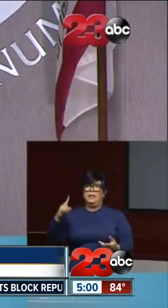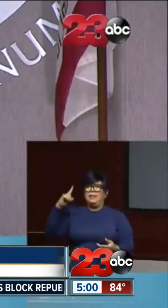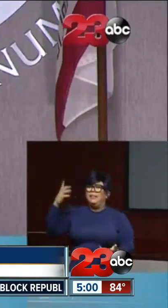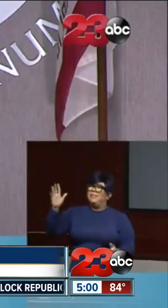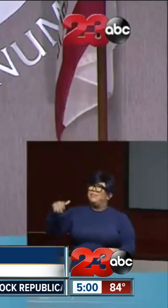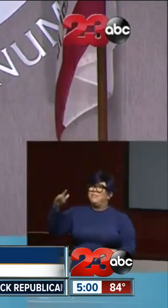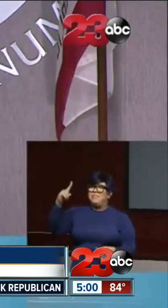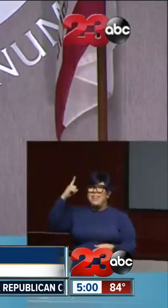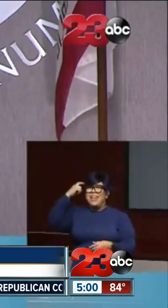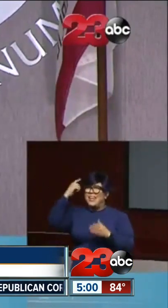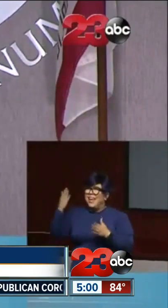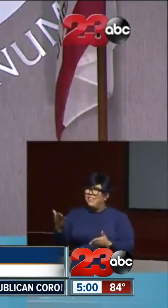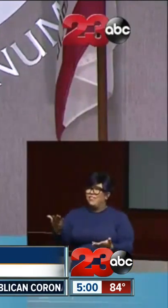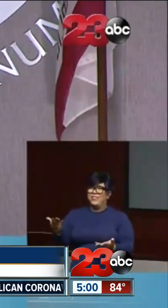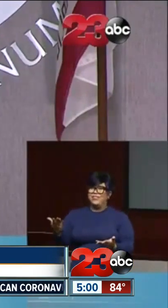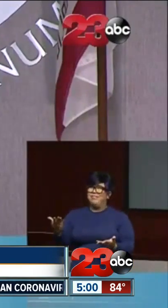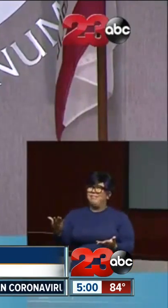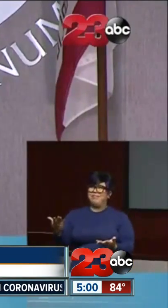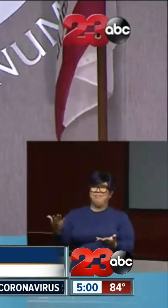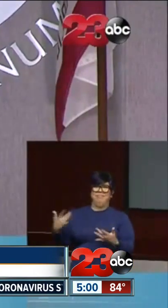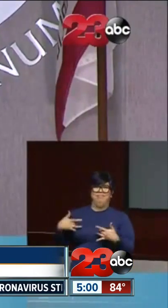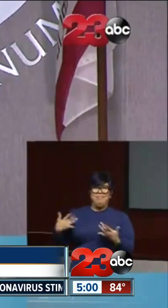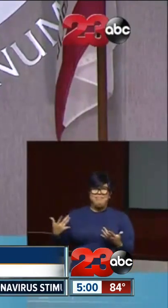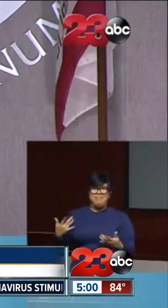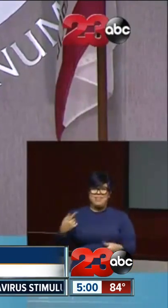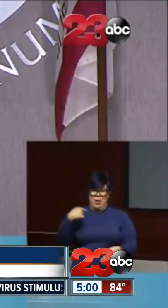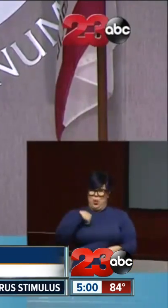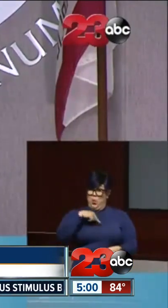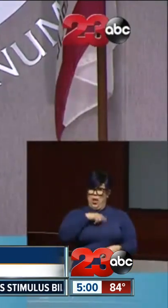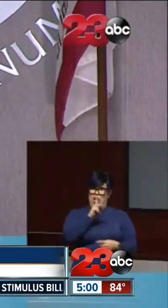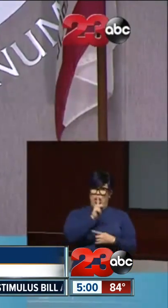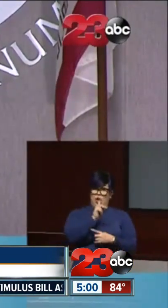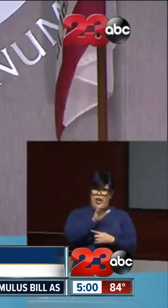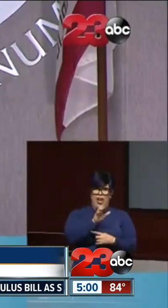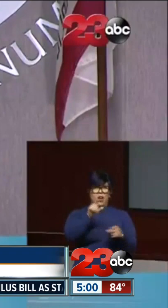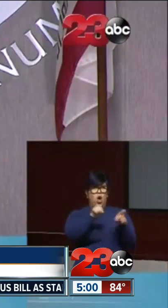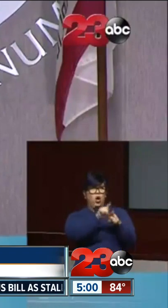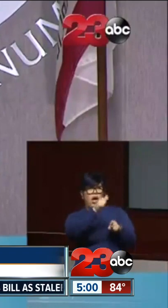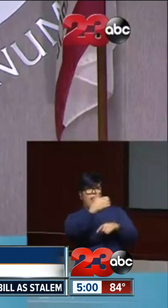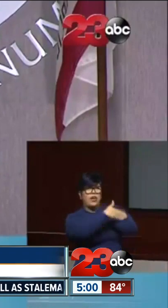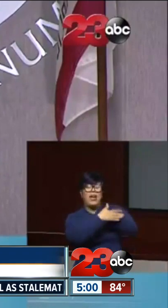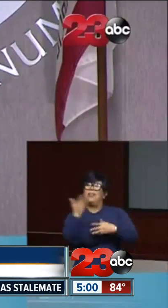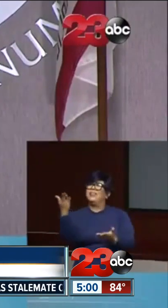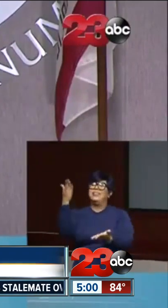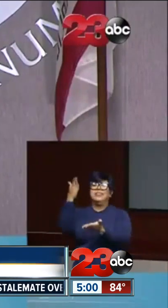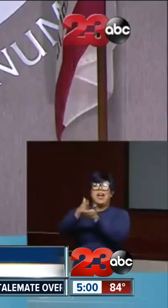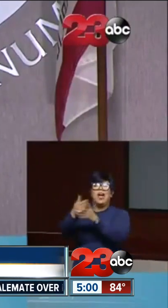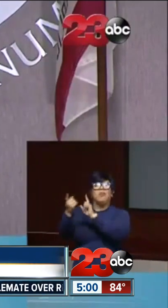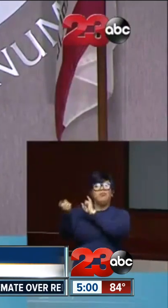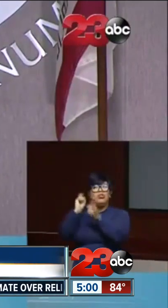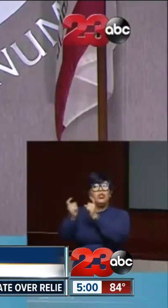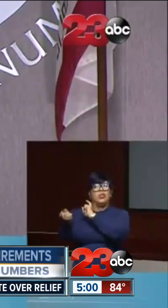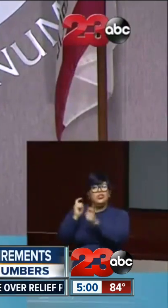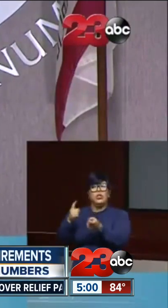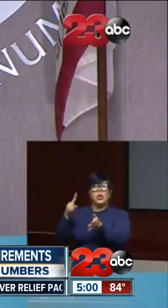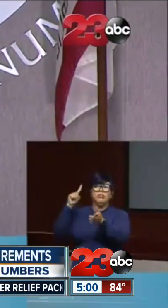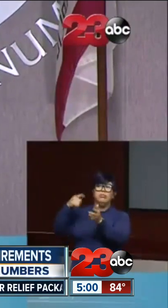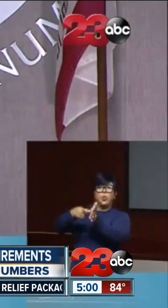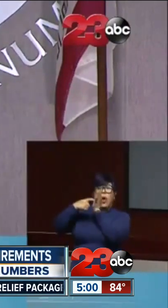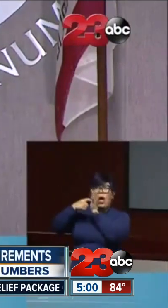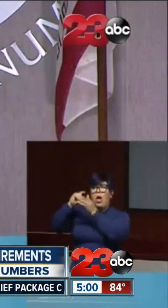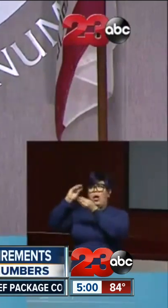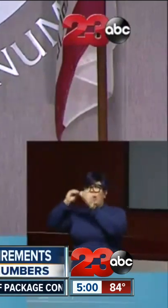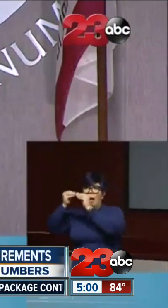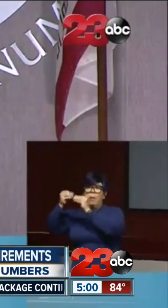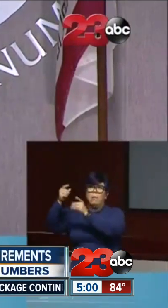County joins other counties in demanding that you stop moving the goalposts on us. County Administrative